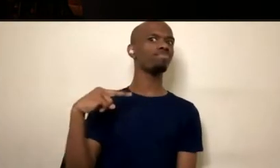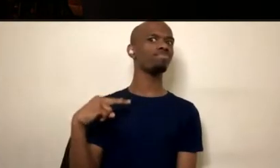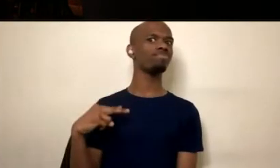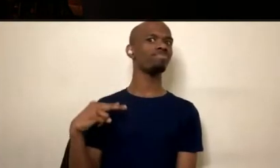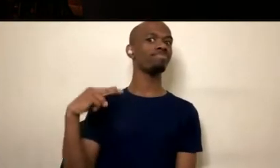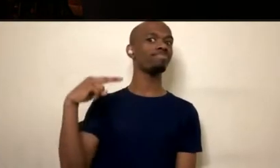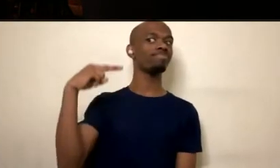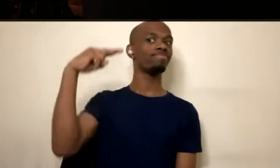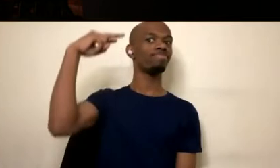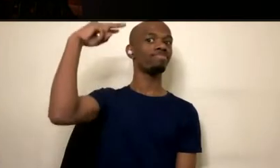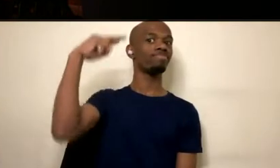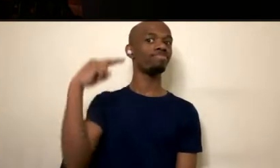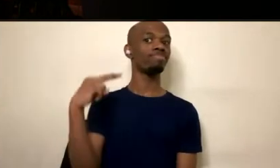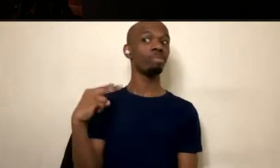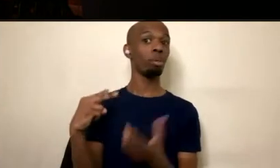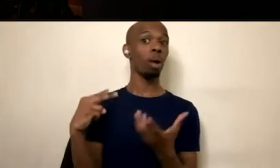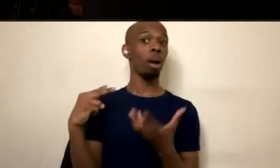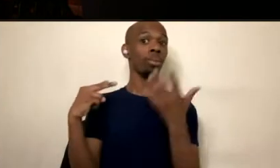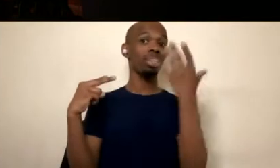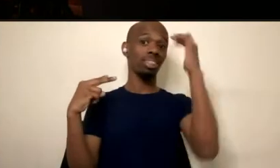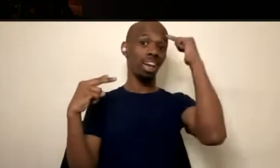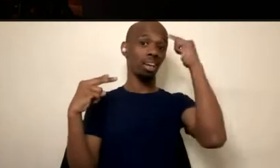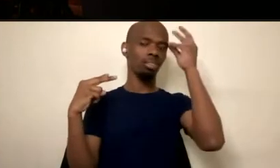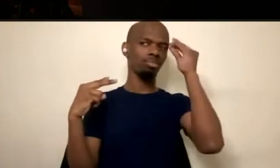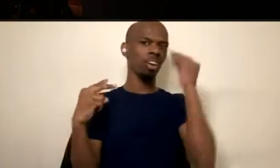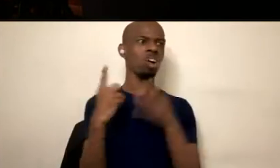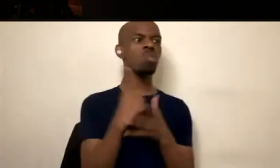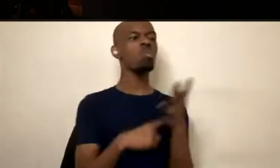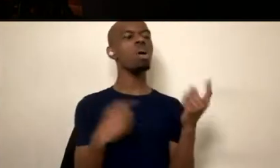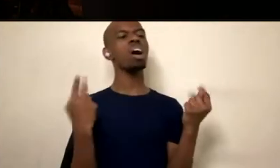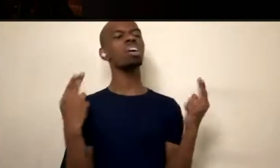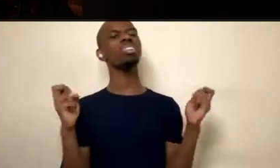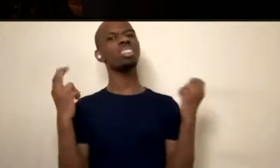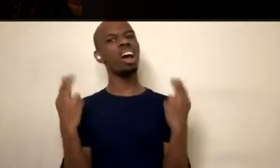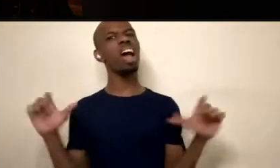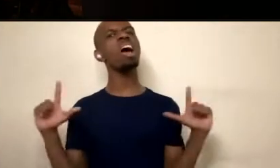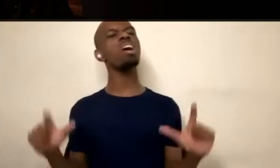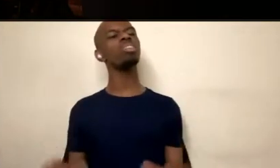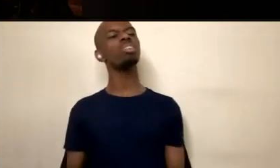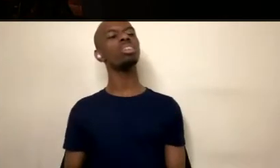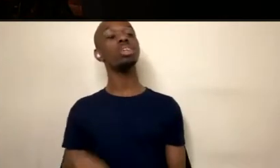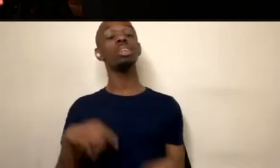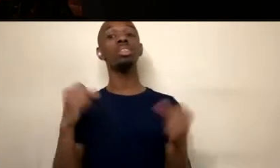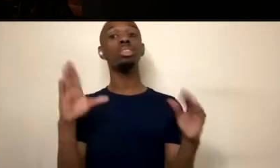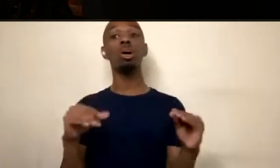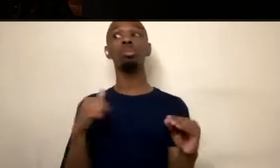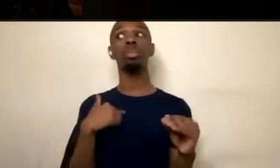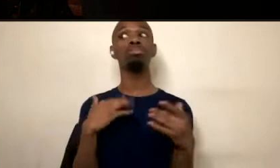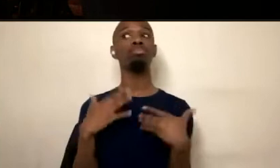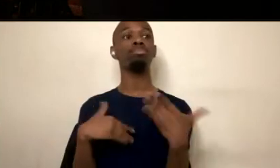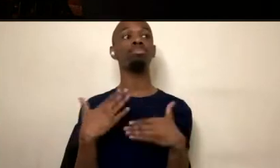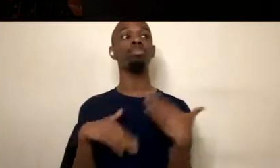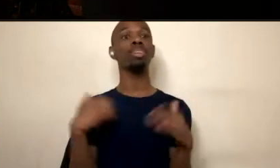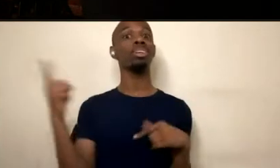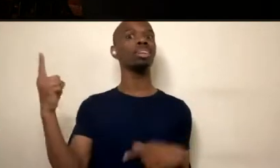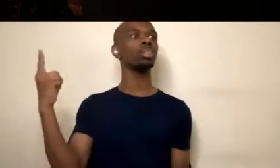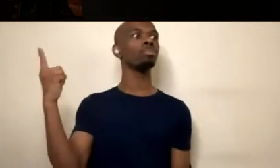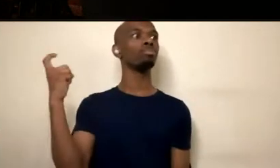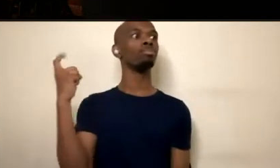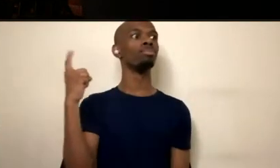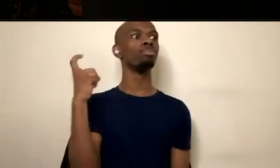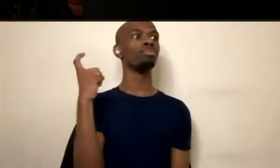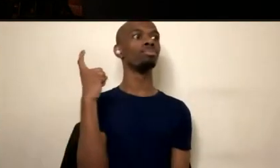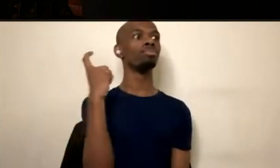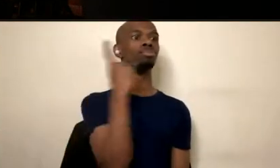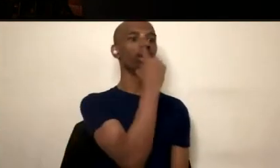And he comes over to me and says, you're going to have to explain to me what does this here mean. You're going to have to, and one